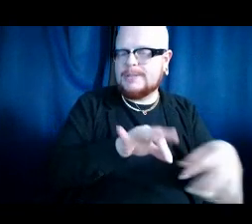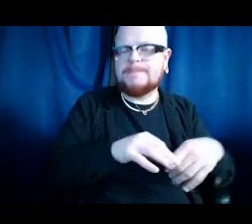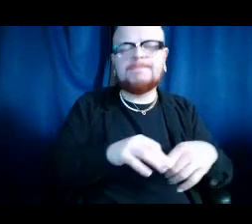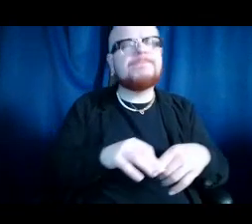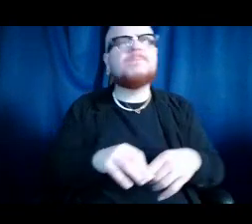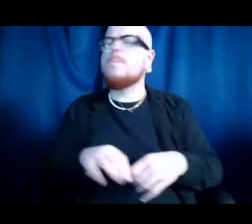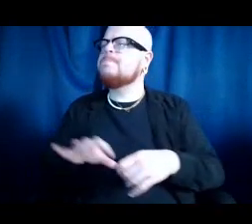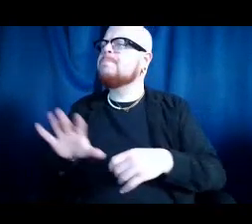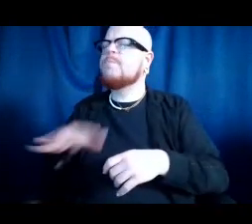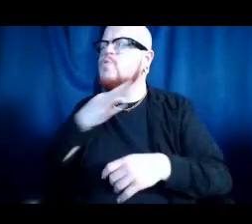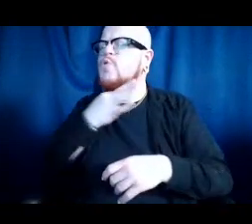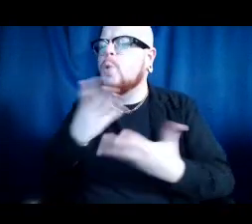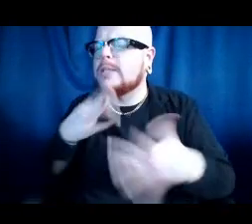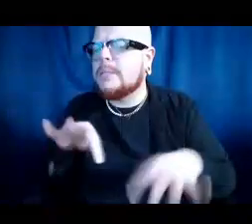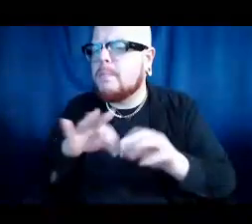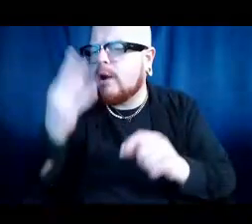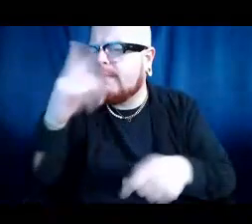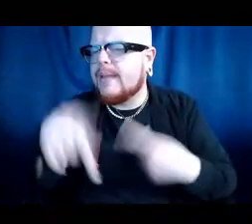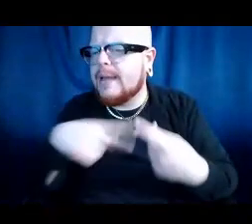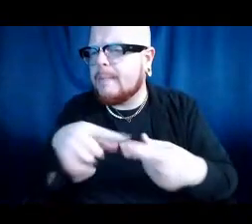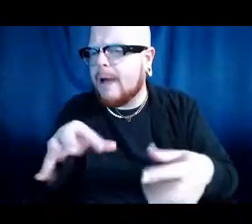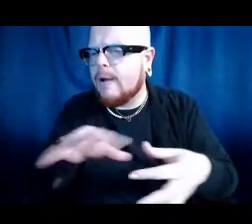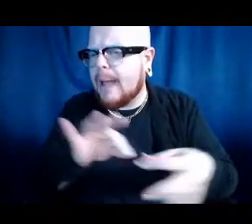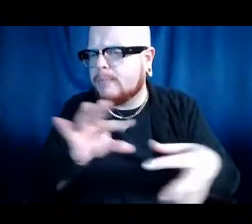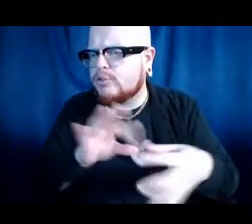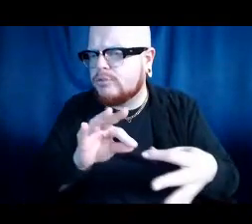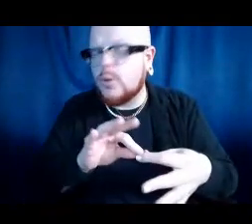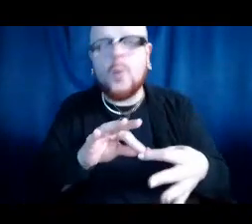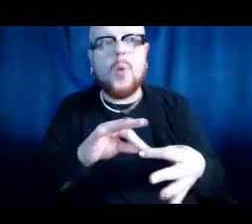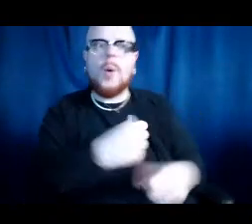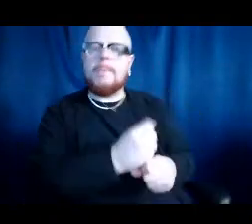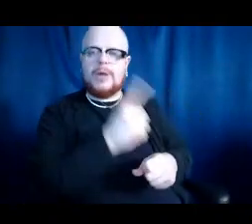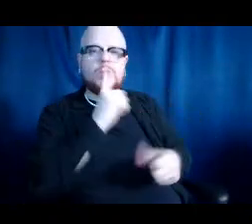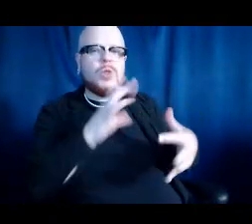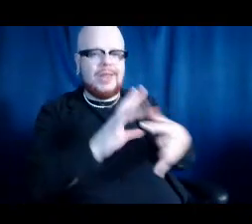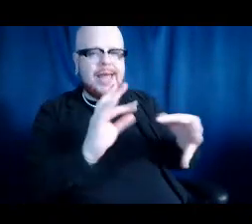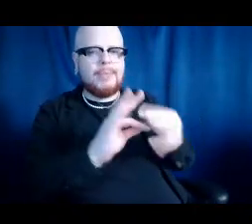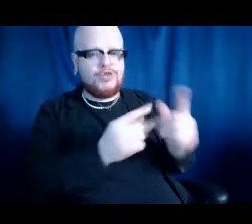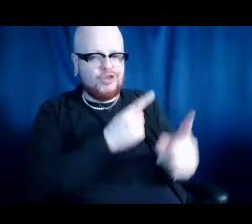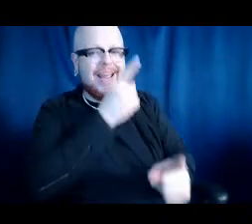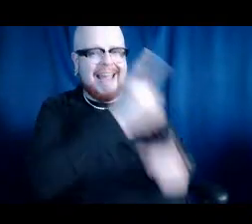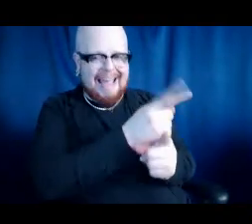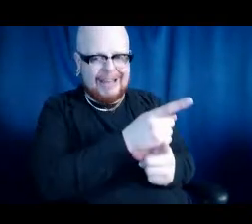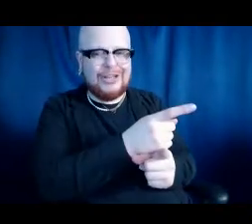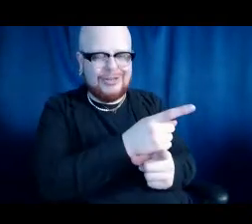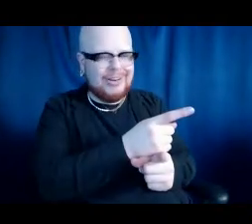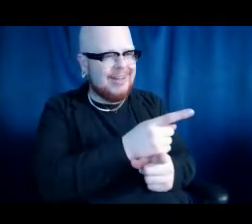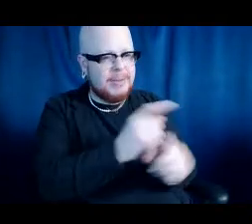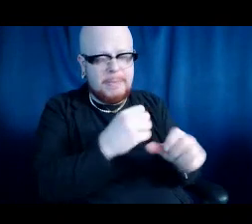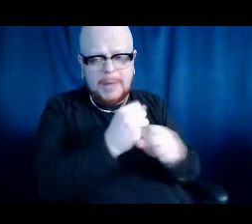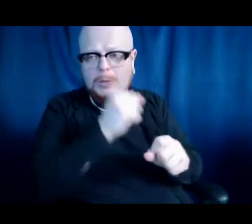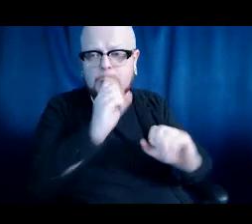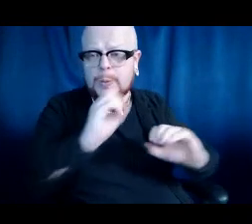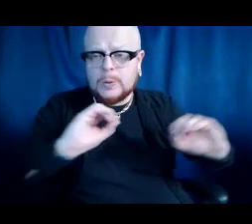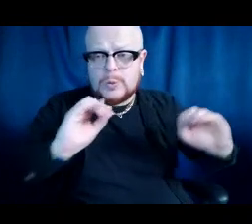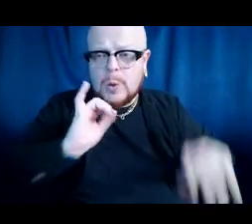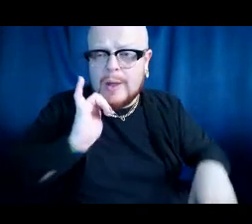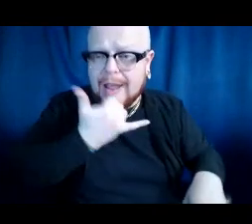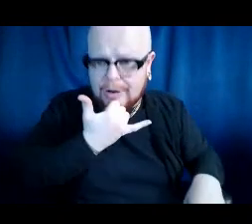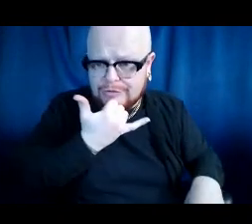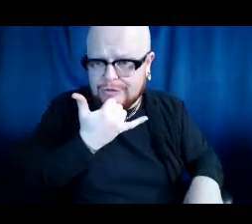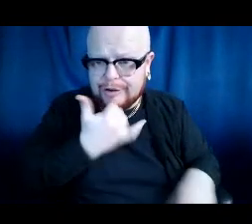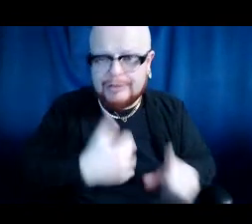captions. These must be error-free while accurately reflecting spoken content. It's also best